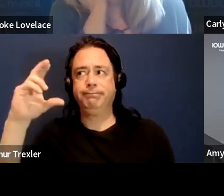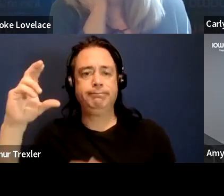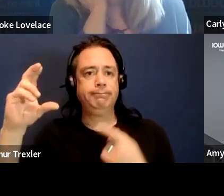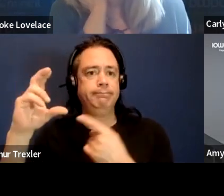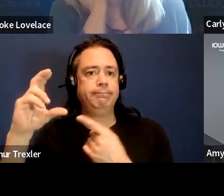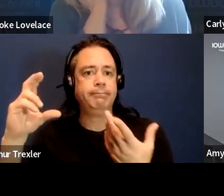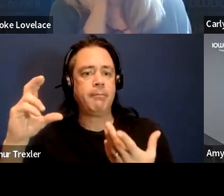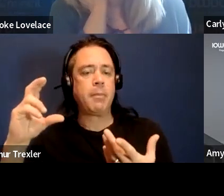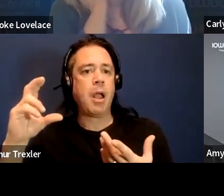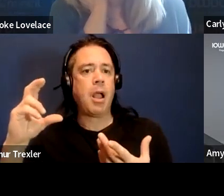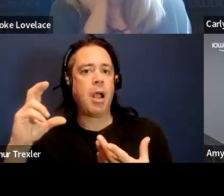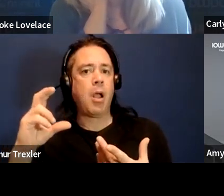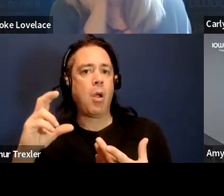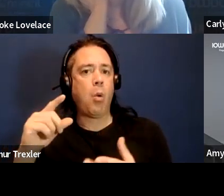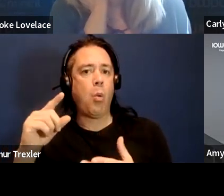the commitment to